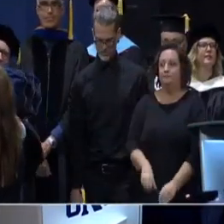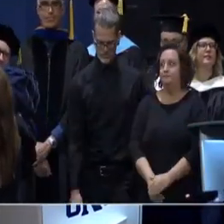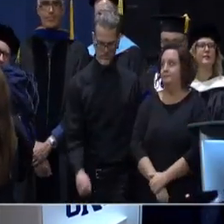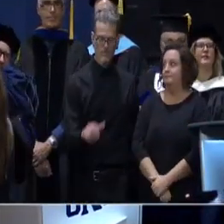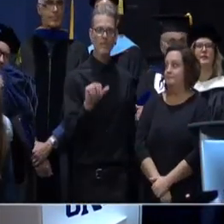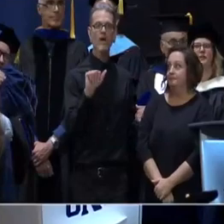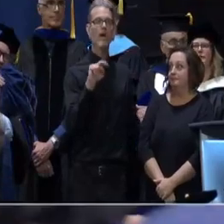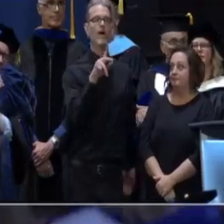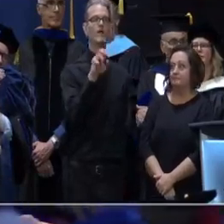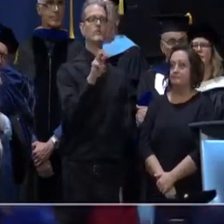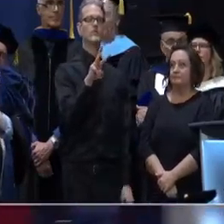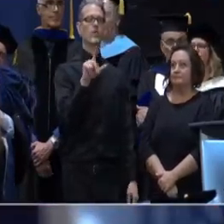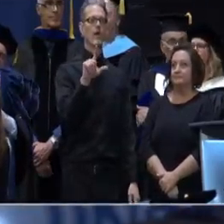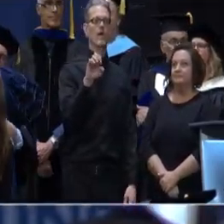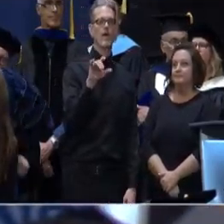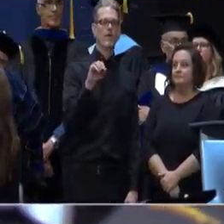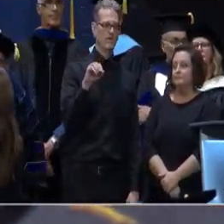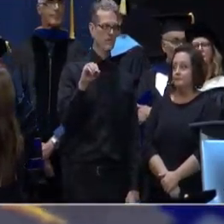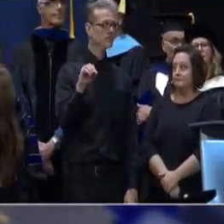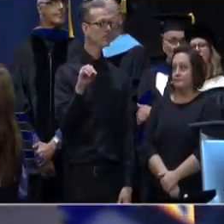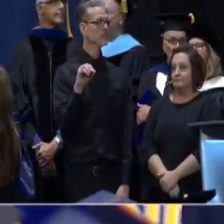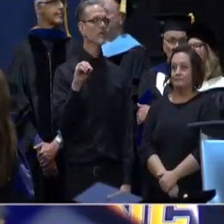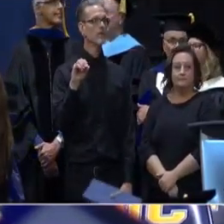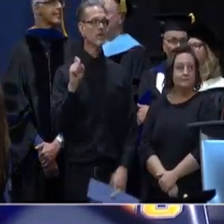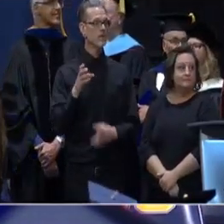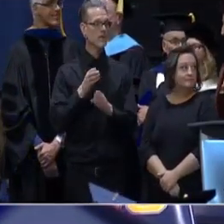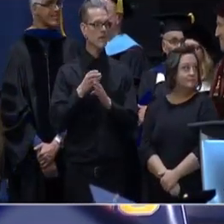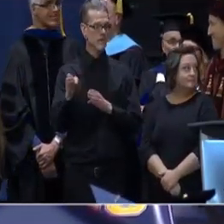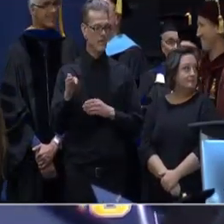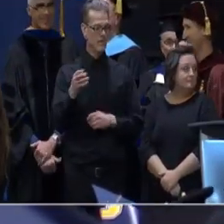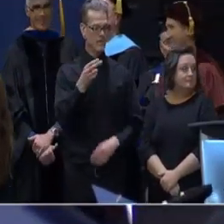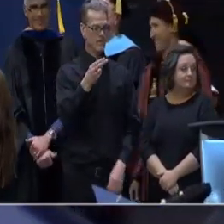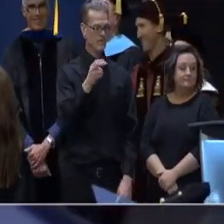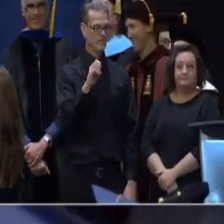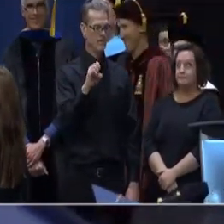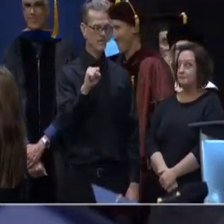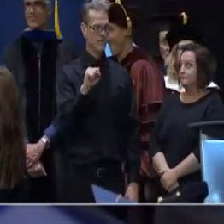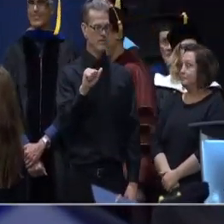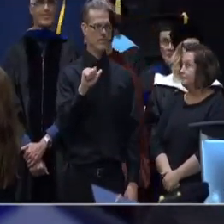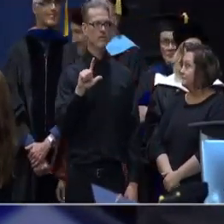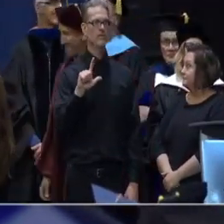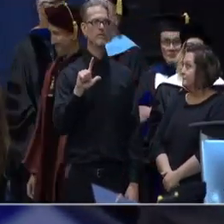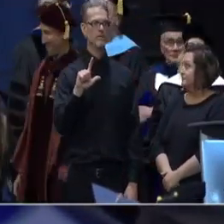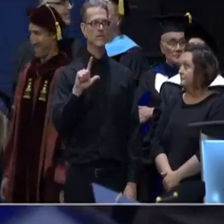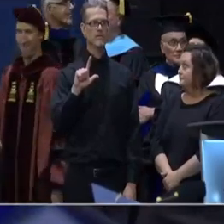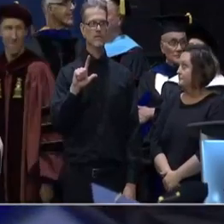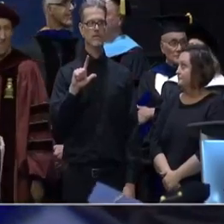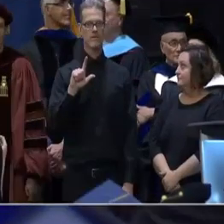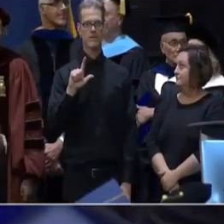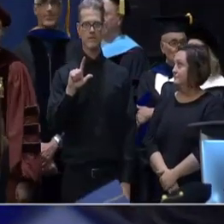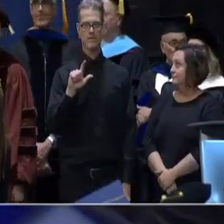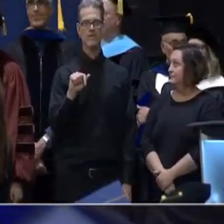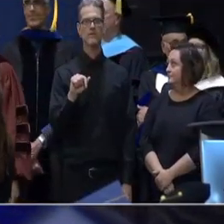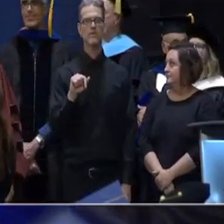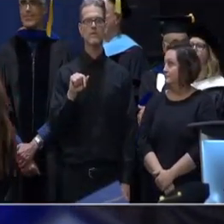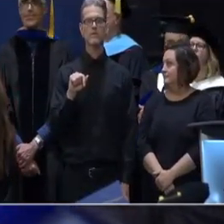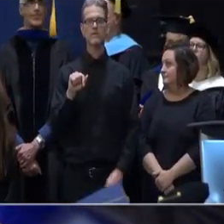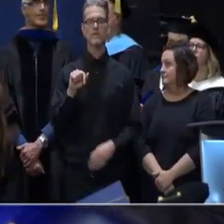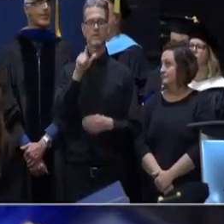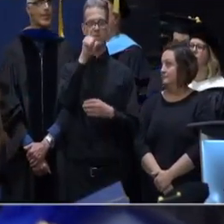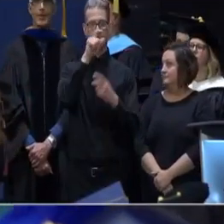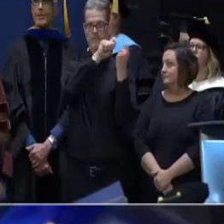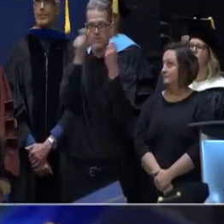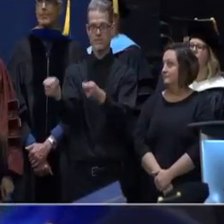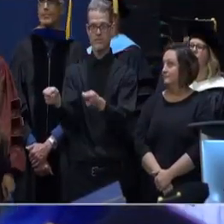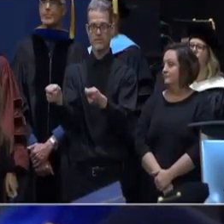Andrew Lale. Andrew Lale's major is Higher Education and Student Affairs Leadership. Dr. Lale's being